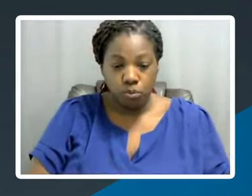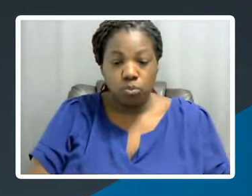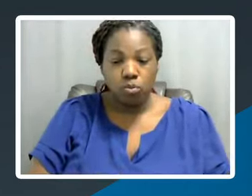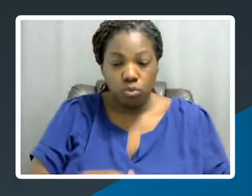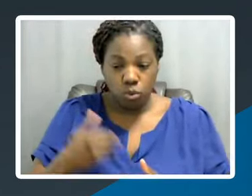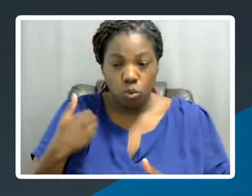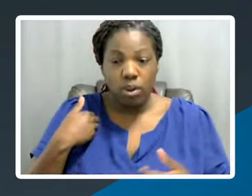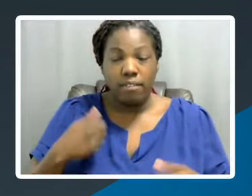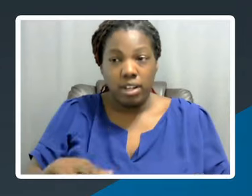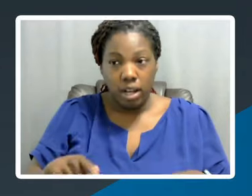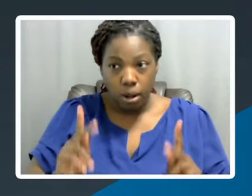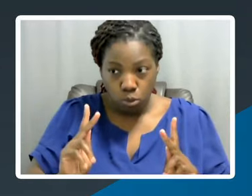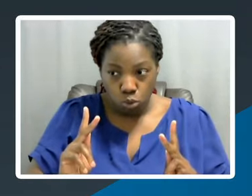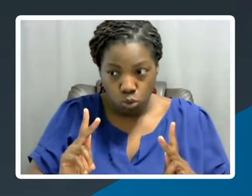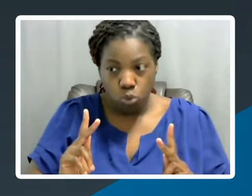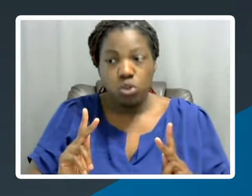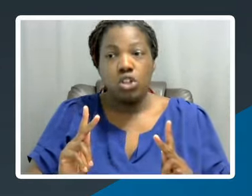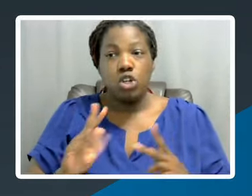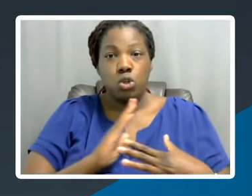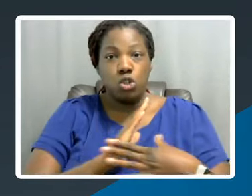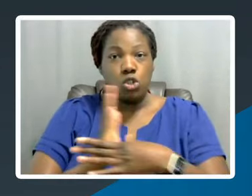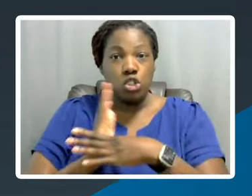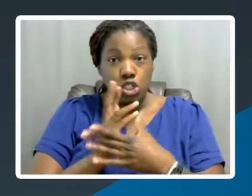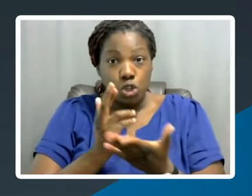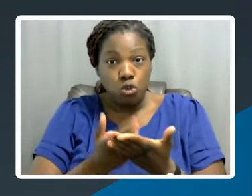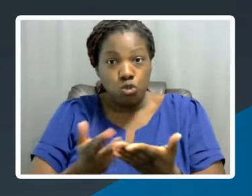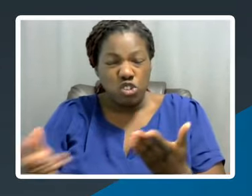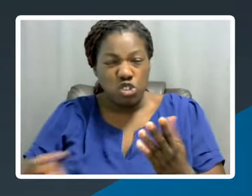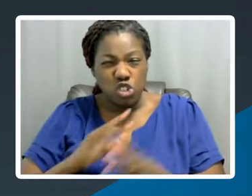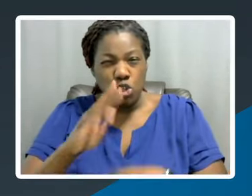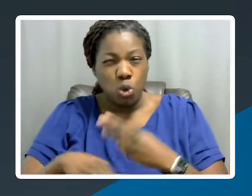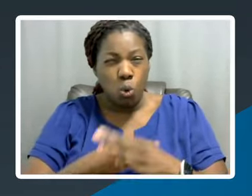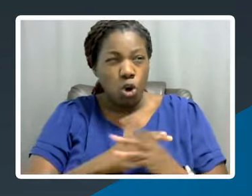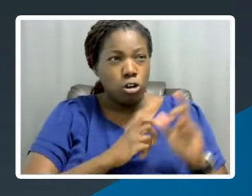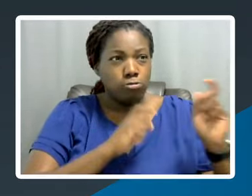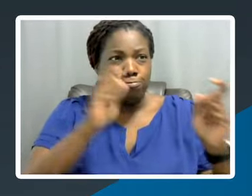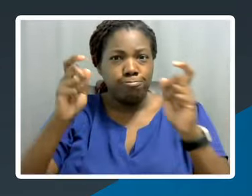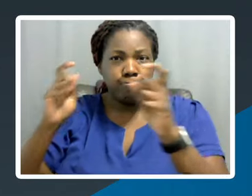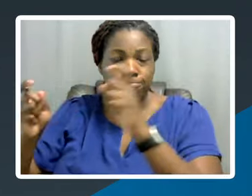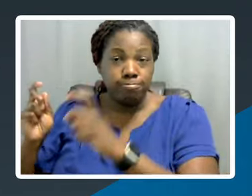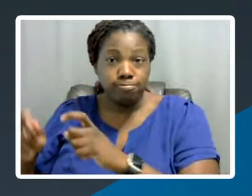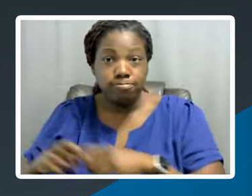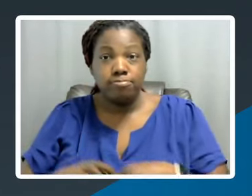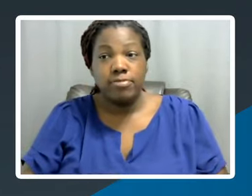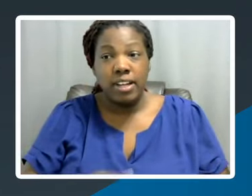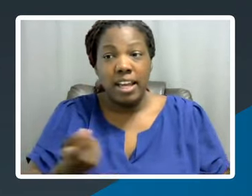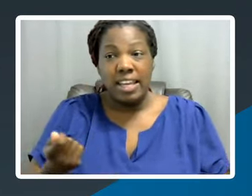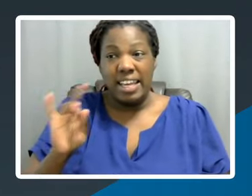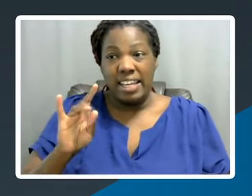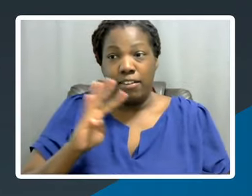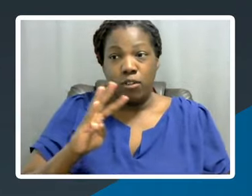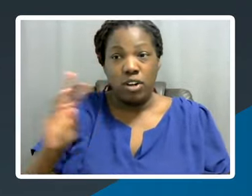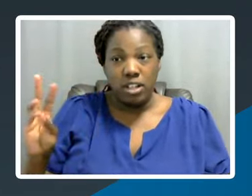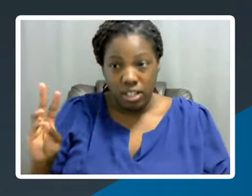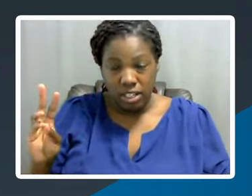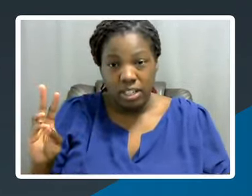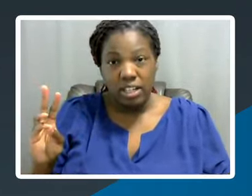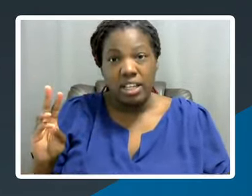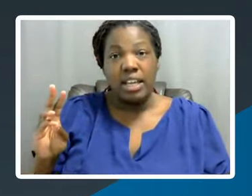to bring and share resources around the world. In 1846, an